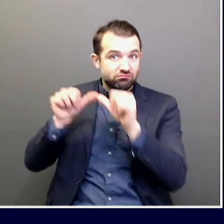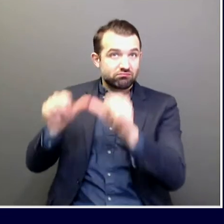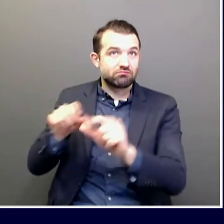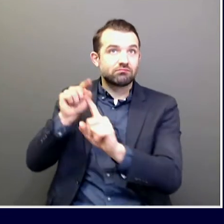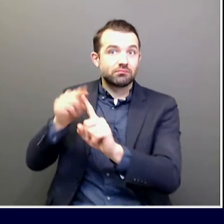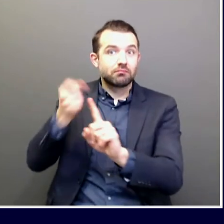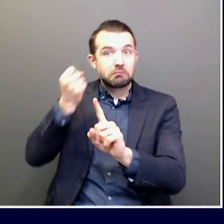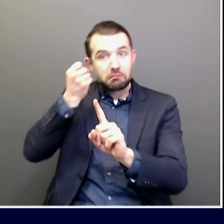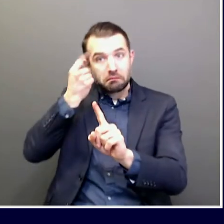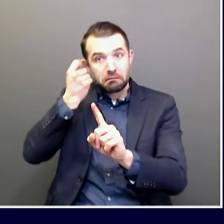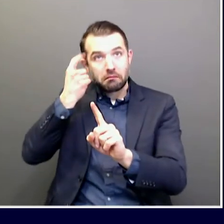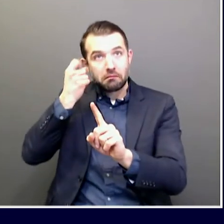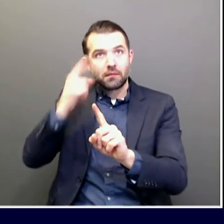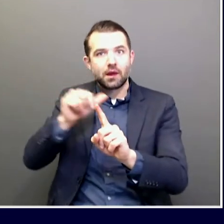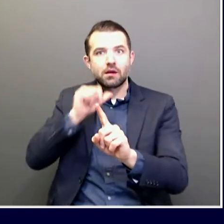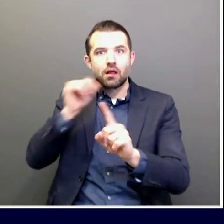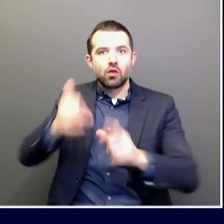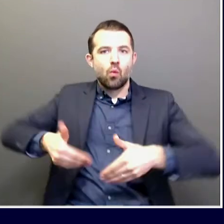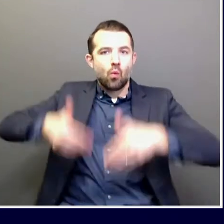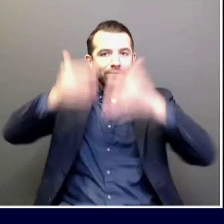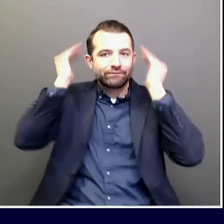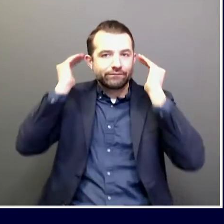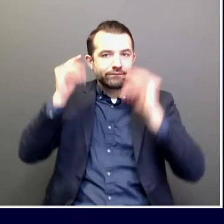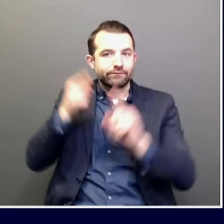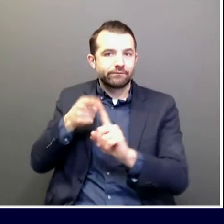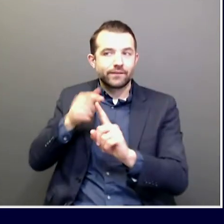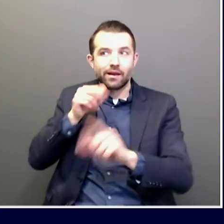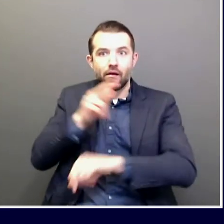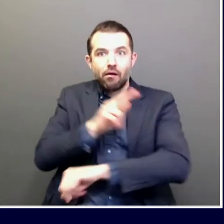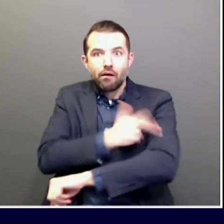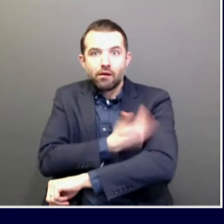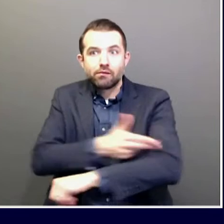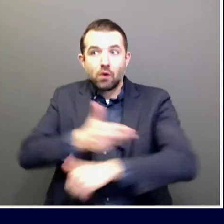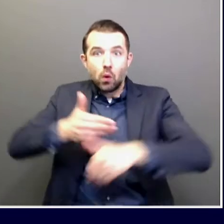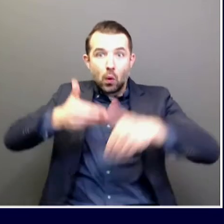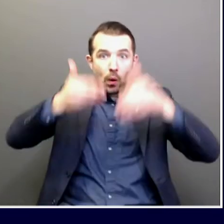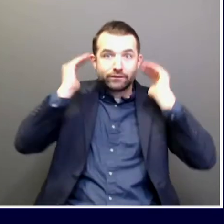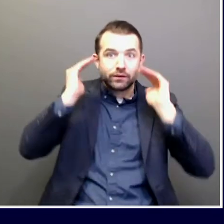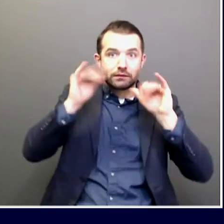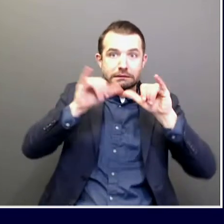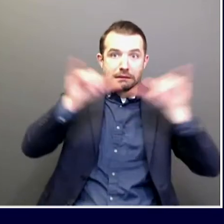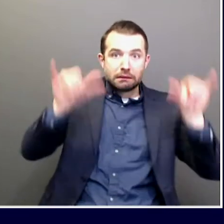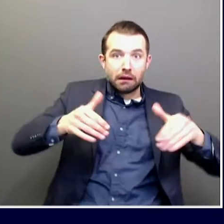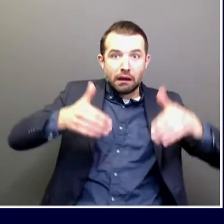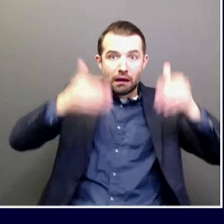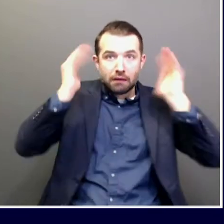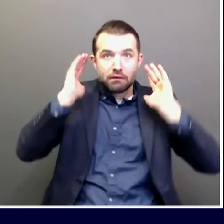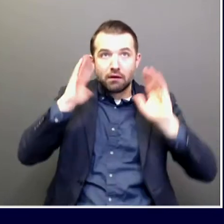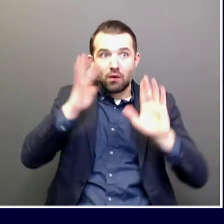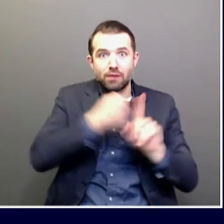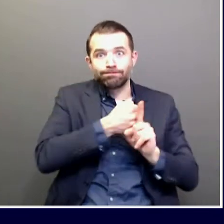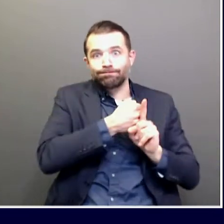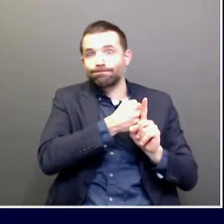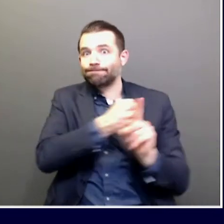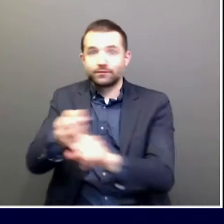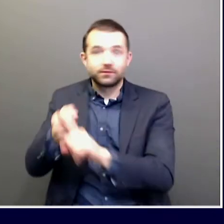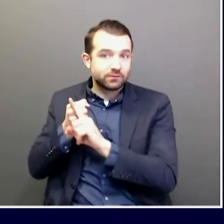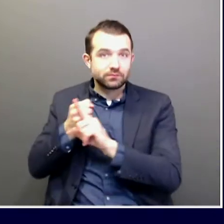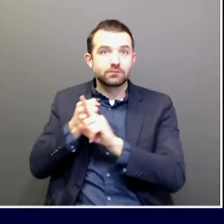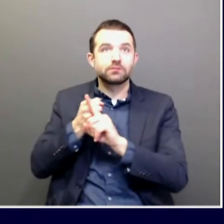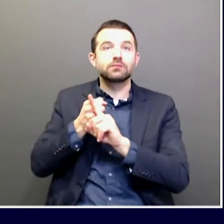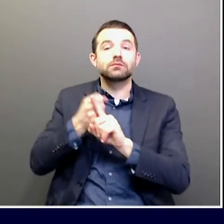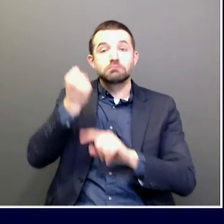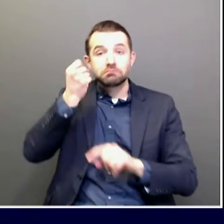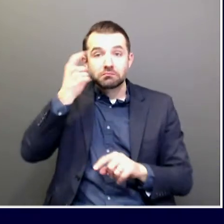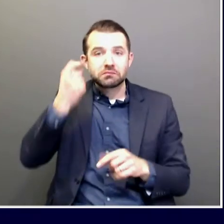pandemic state or epidemic state, which is a significant market increase in case growth. So that's the bottom